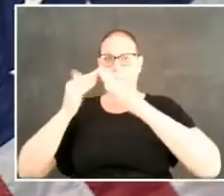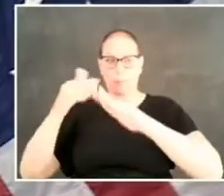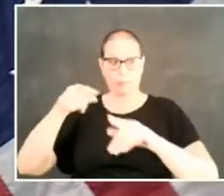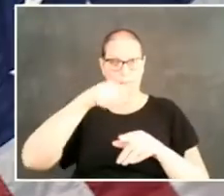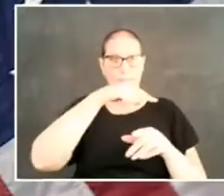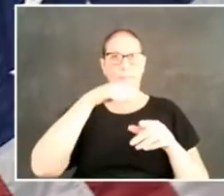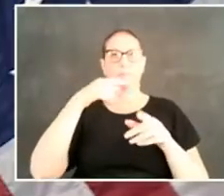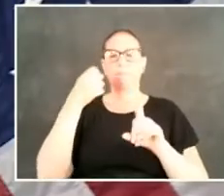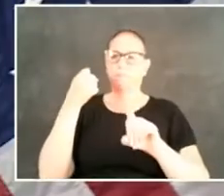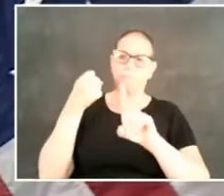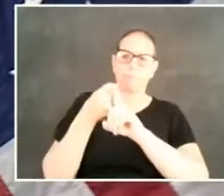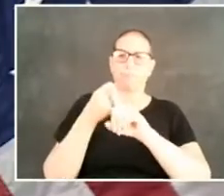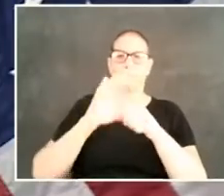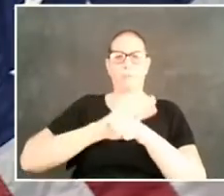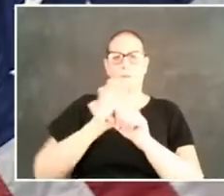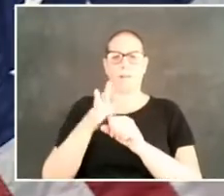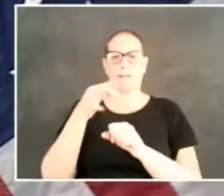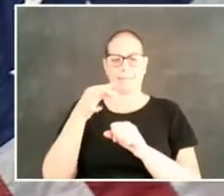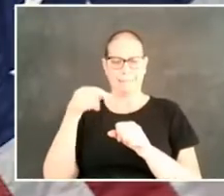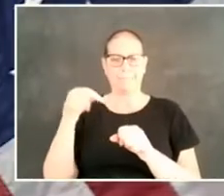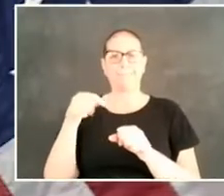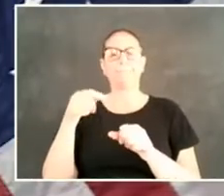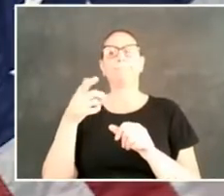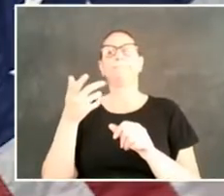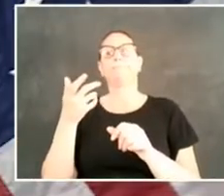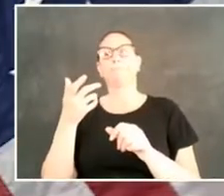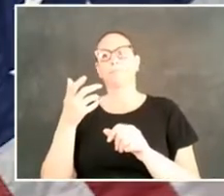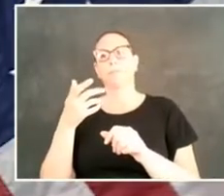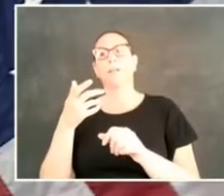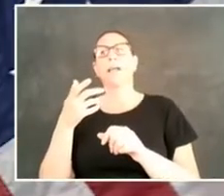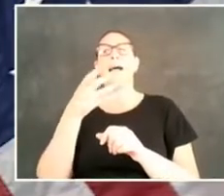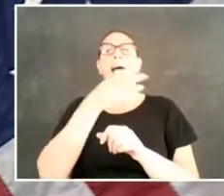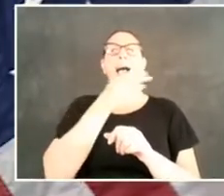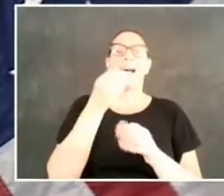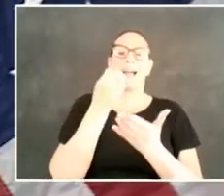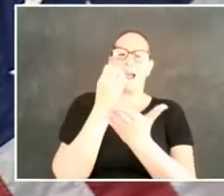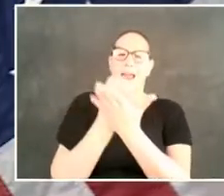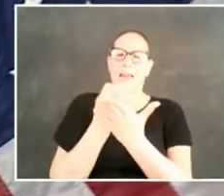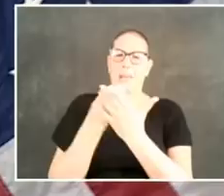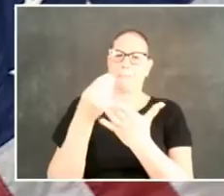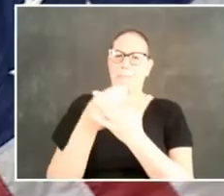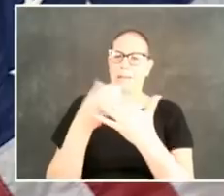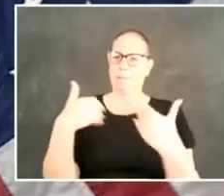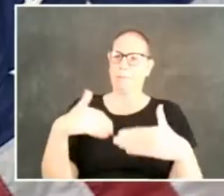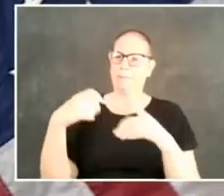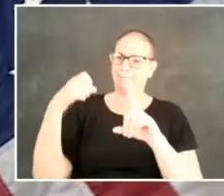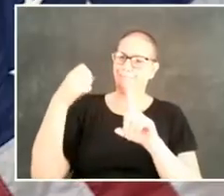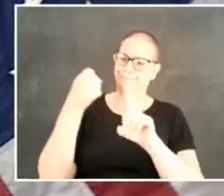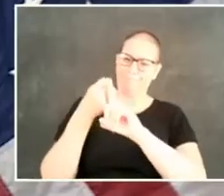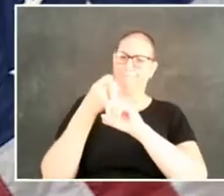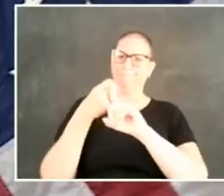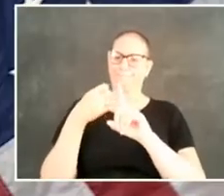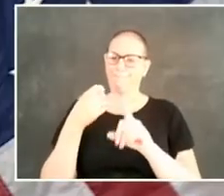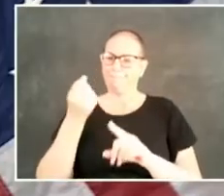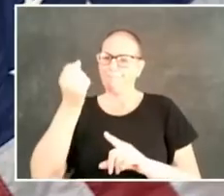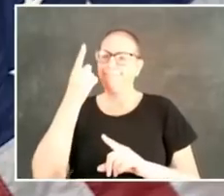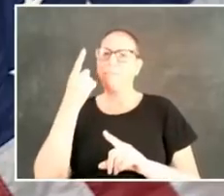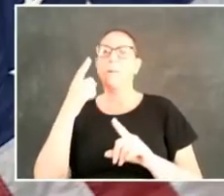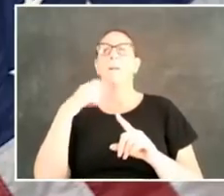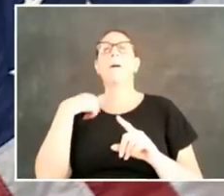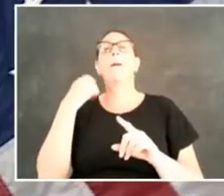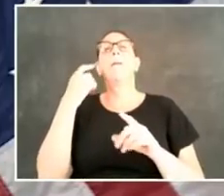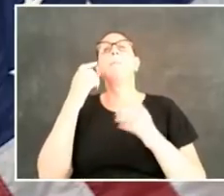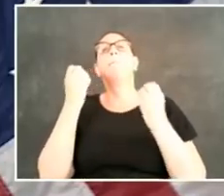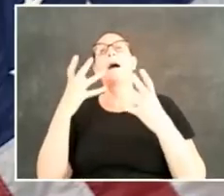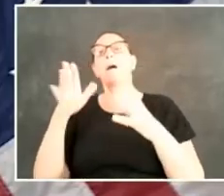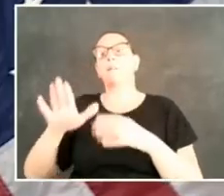disproportionately economically impacted, given the types of jobs that they had, restaurant work, hotels, etc. It's